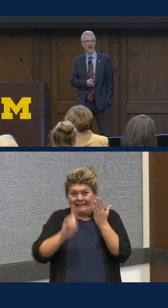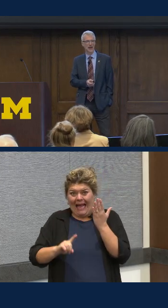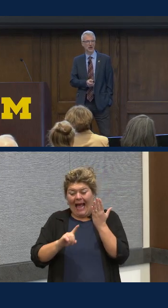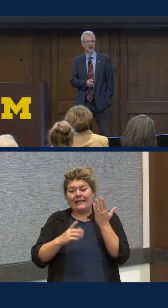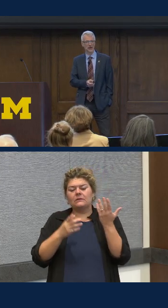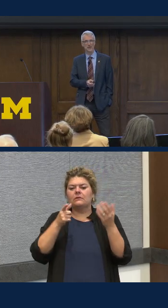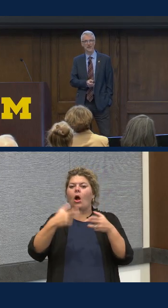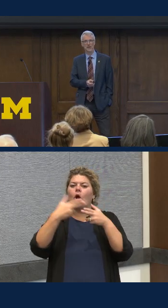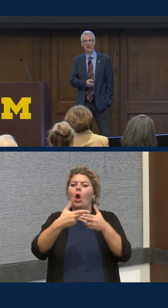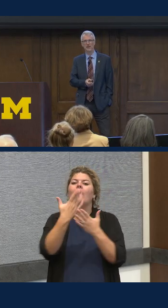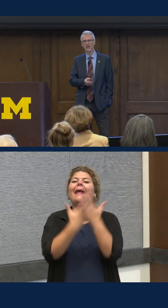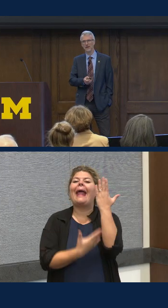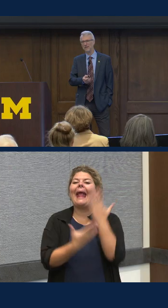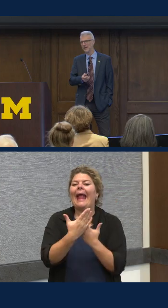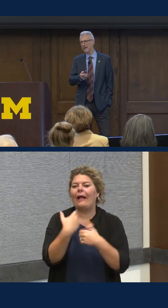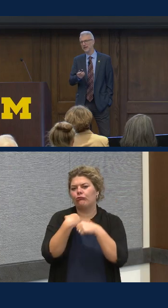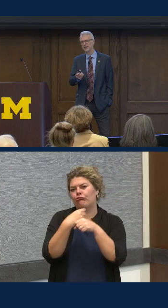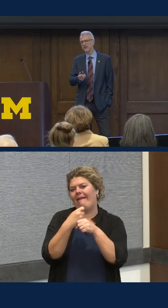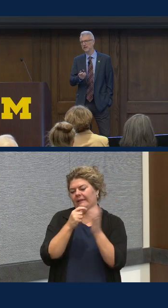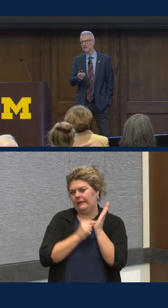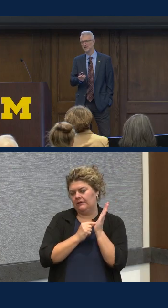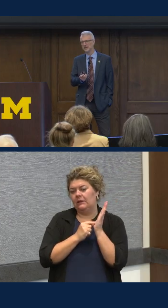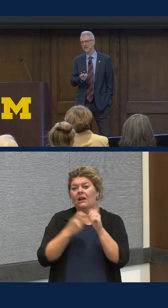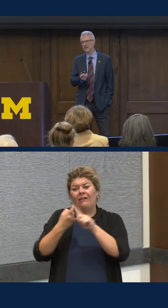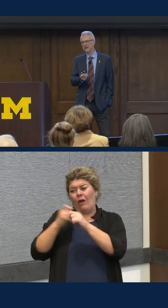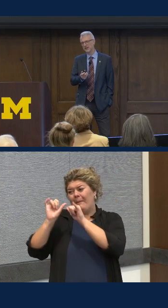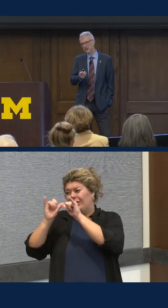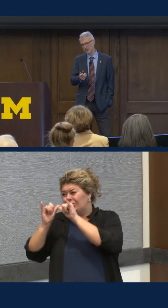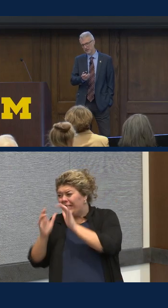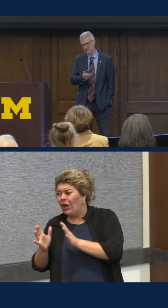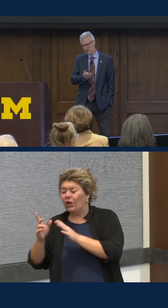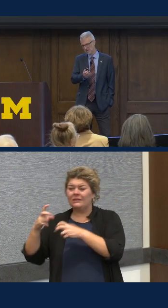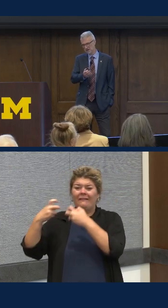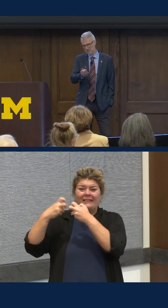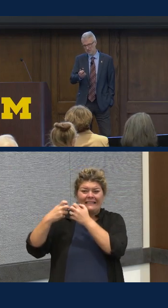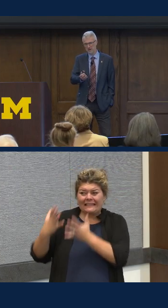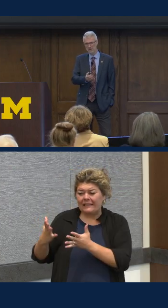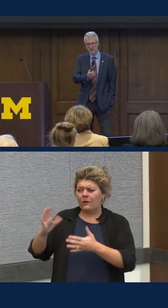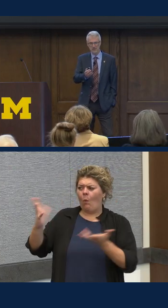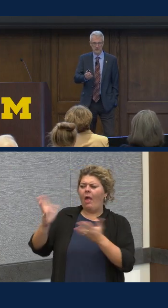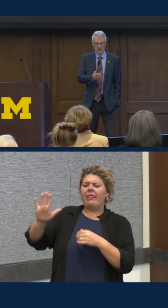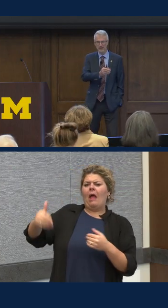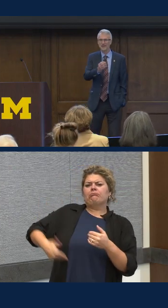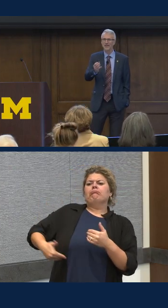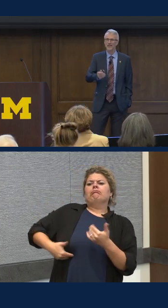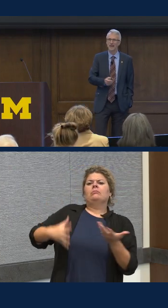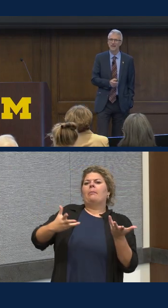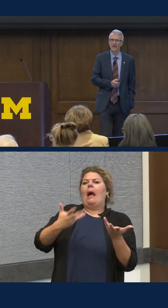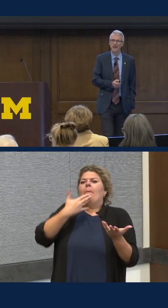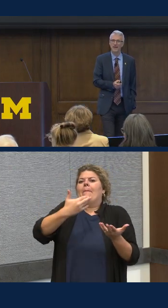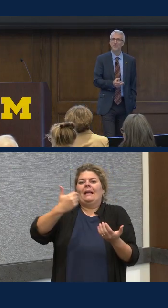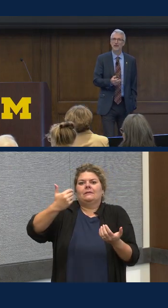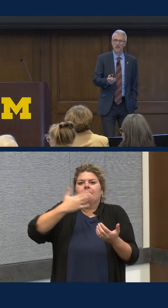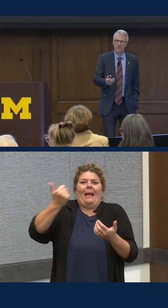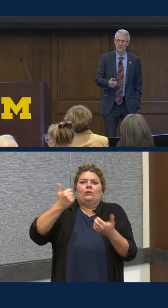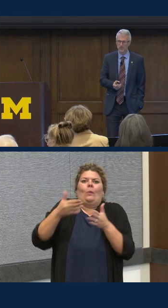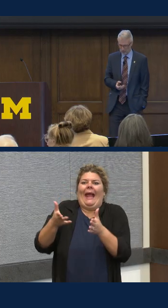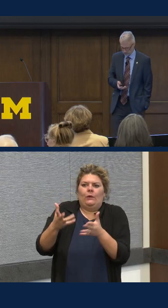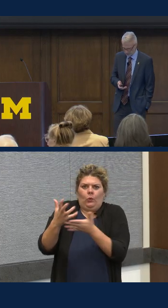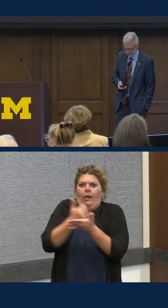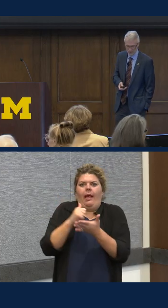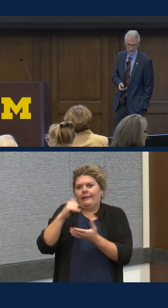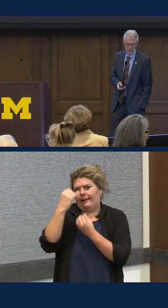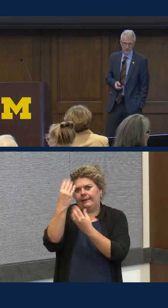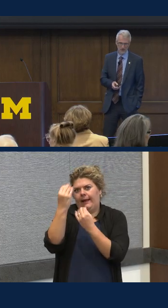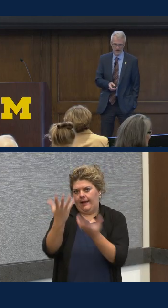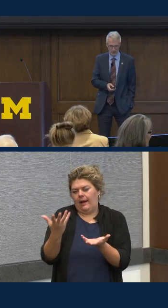call handcrafted. They're based on engineers and physicists' intuition about what might be reasonable ways to collect the data that